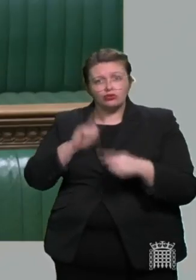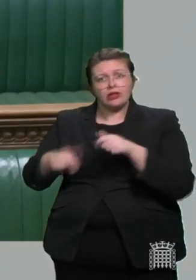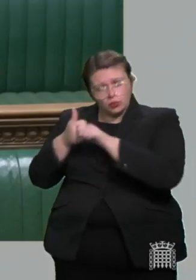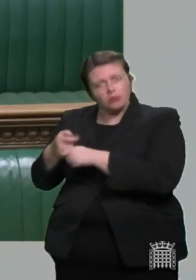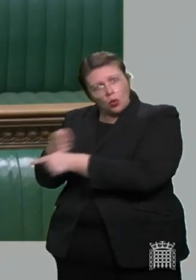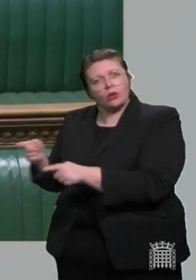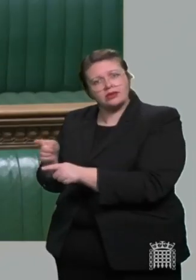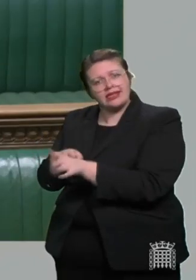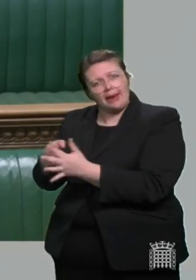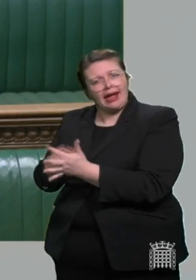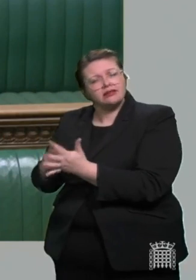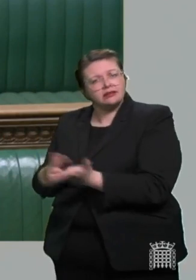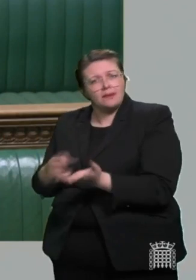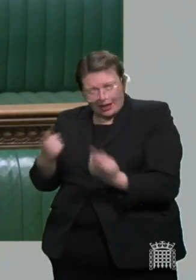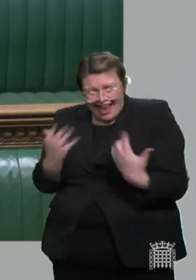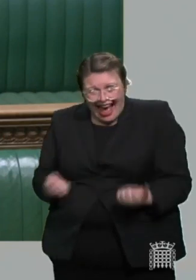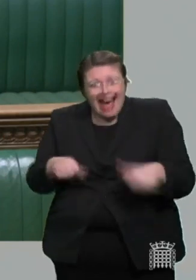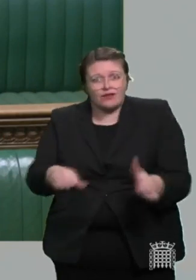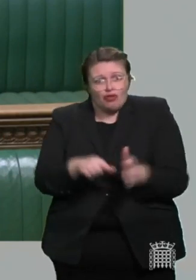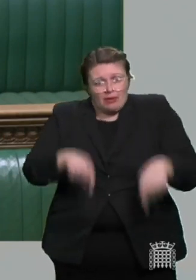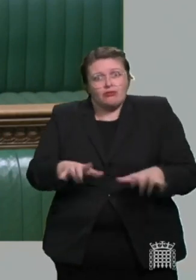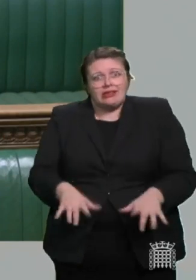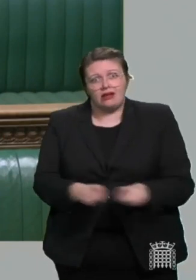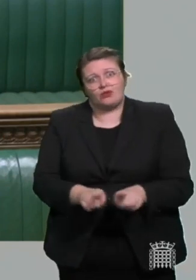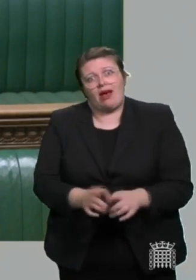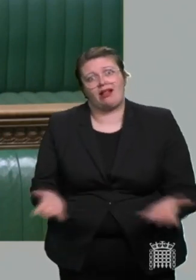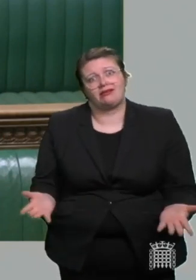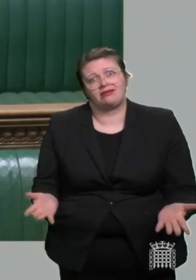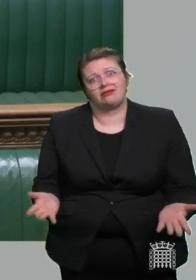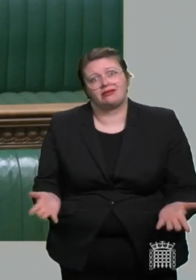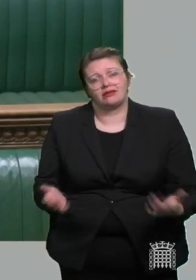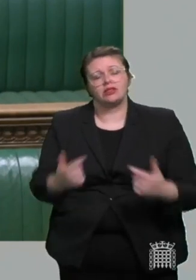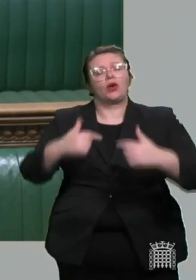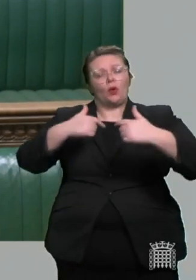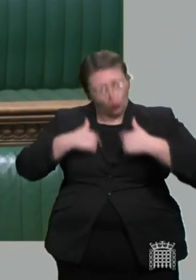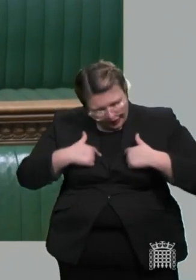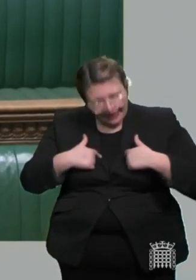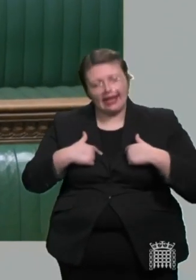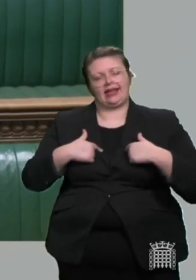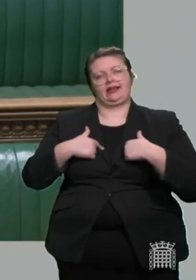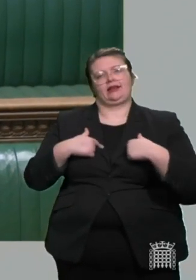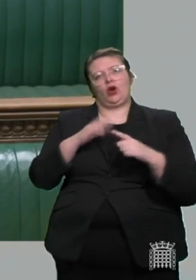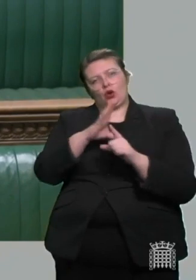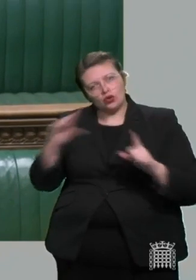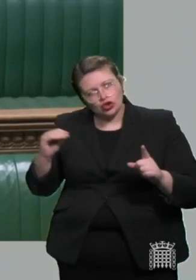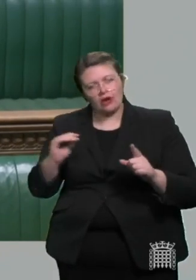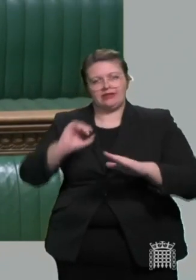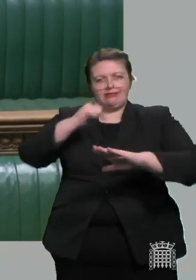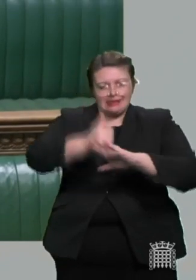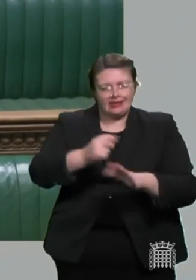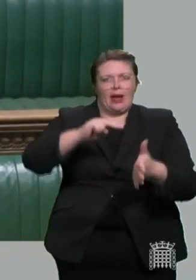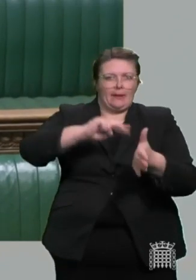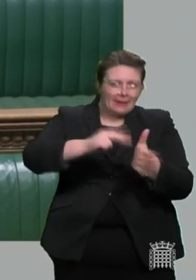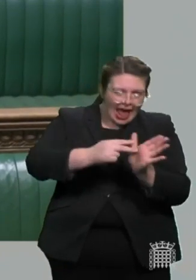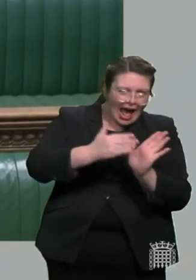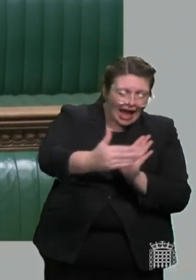constraints that we face. We're getting on, Mr Speaker, with a cautious but irreversible roadmap to freedom, which I hope that